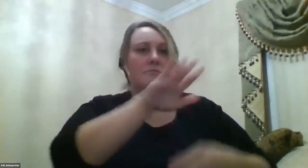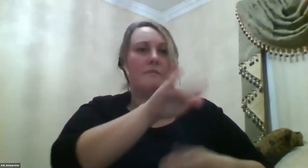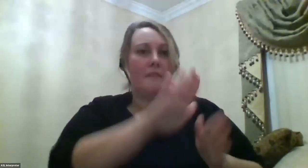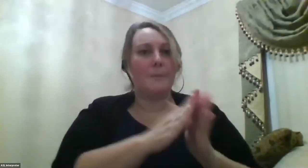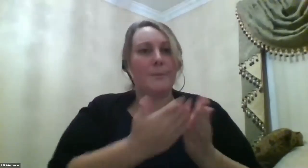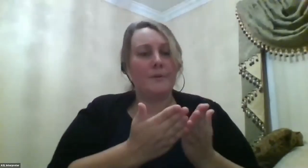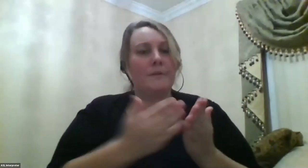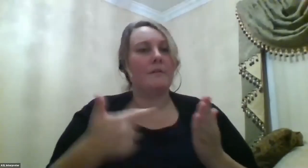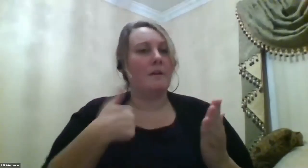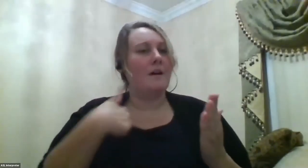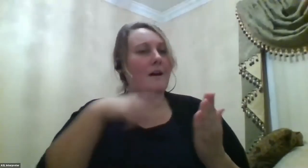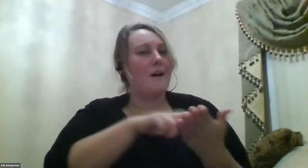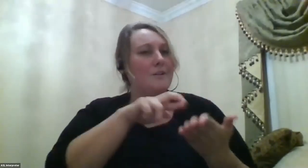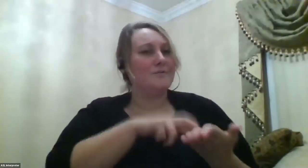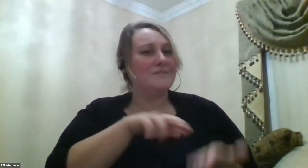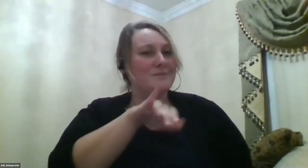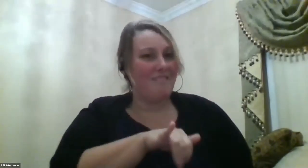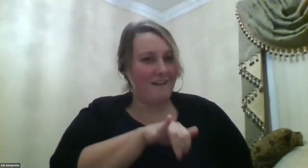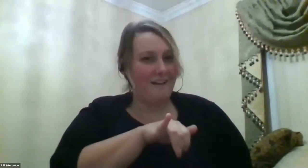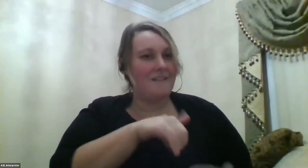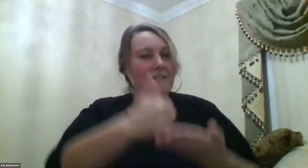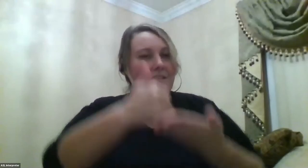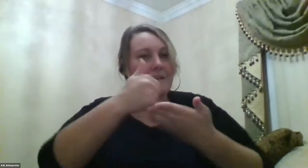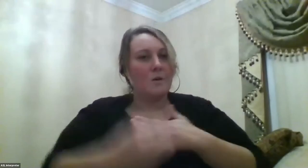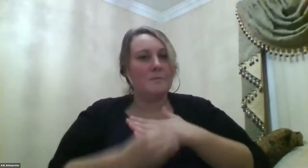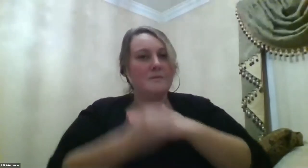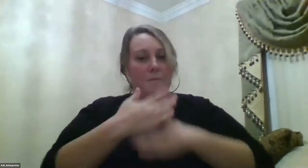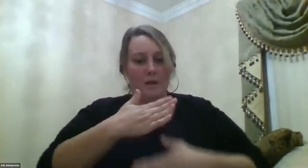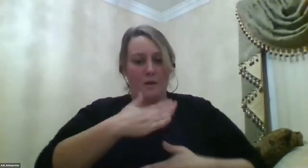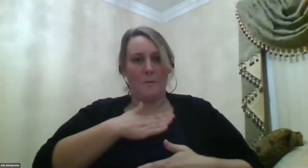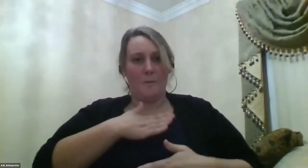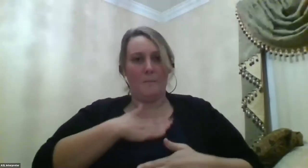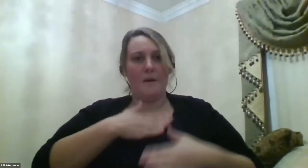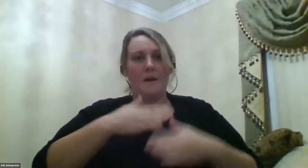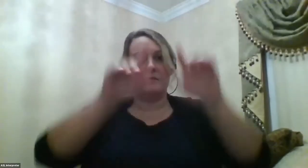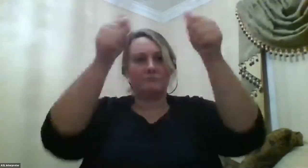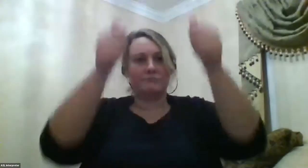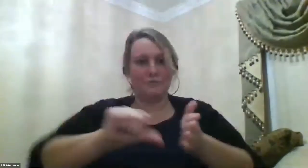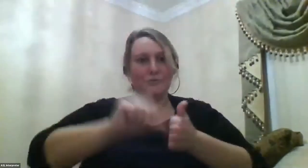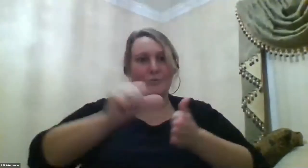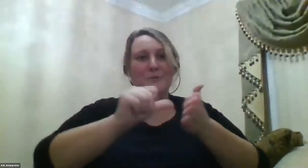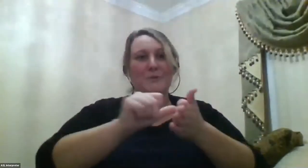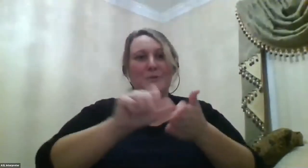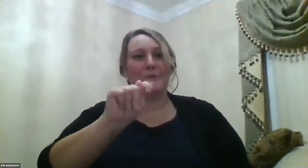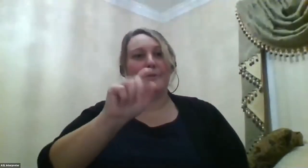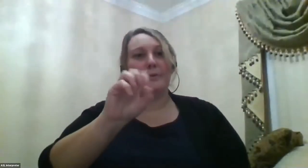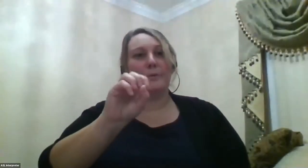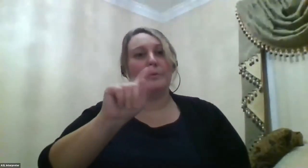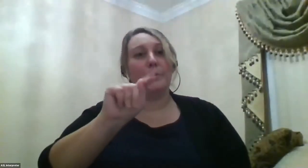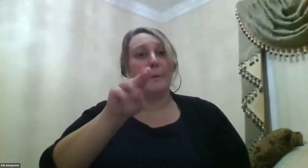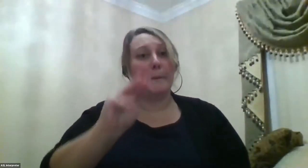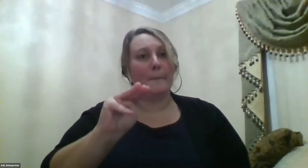it was also in relation to my own sort of experience with statuary and large scale